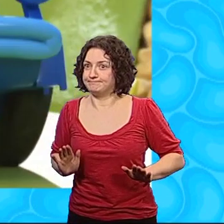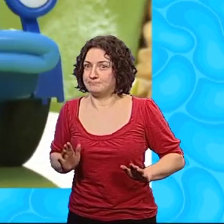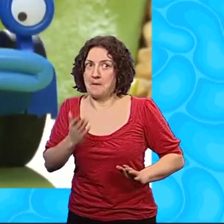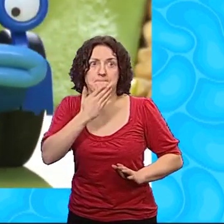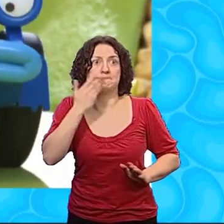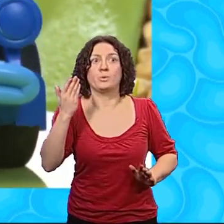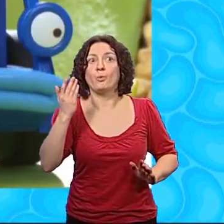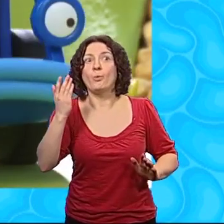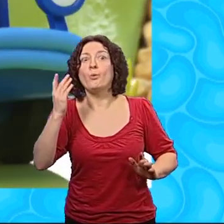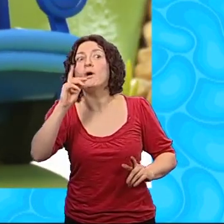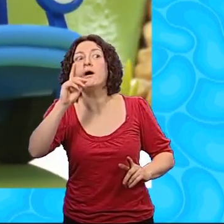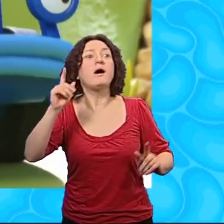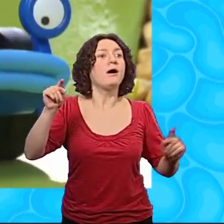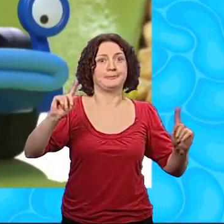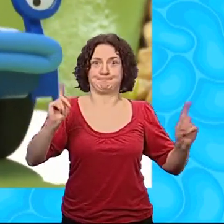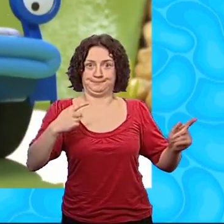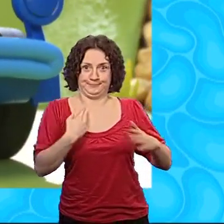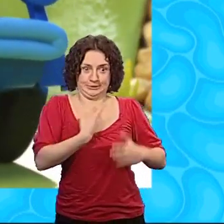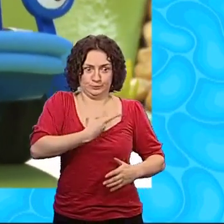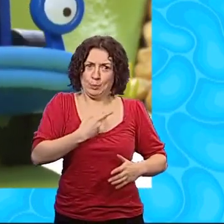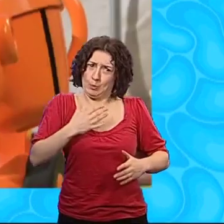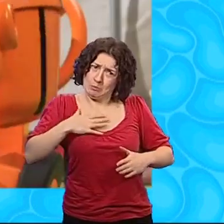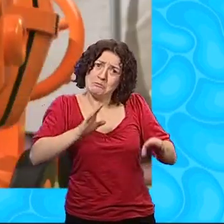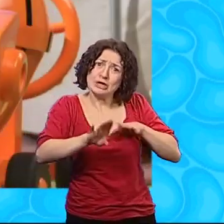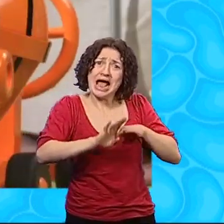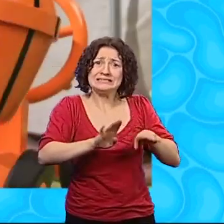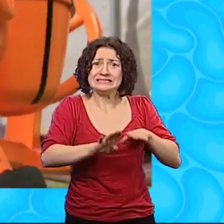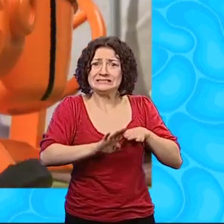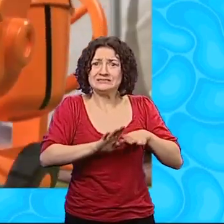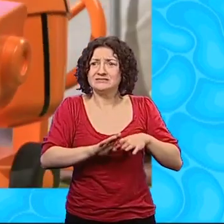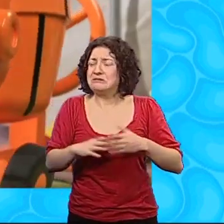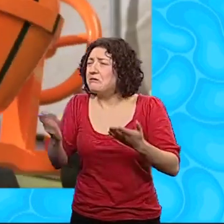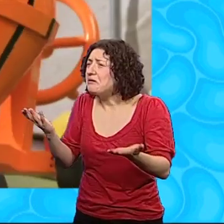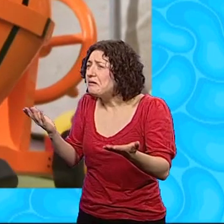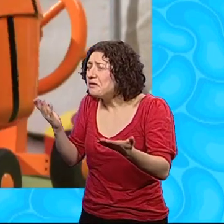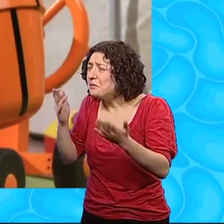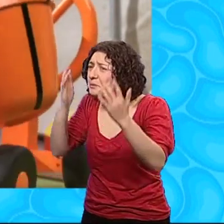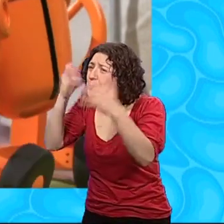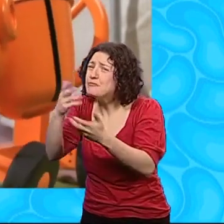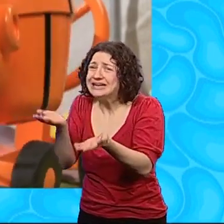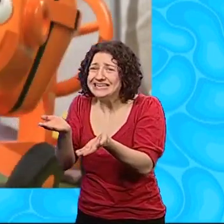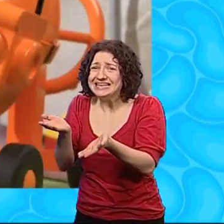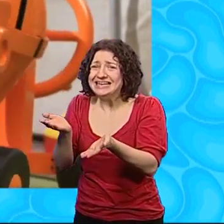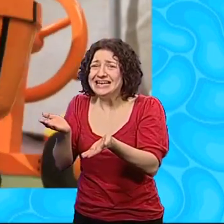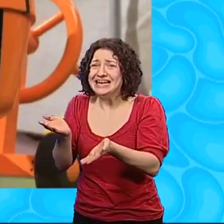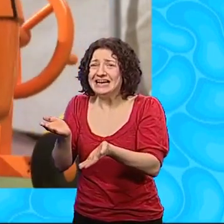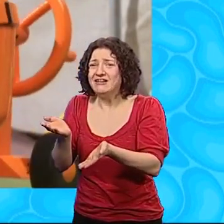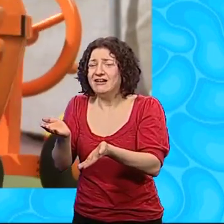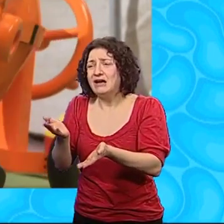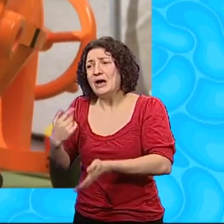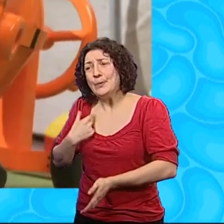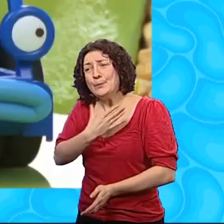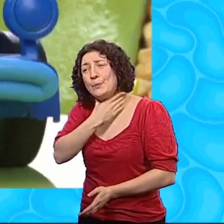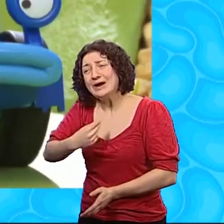around. Good, because I really need to be on my own to practice. I don't know what you're so worried about. I wish I was